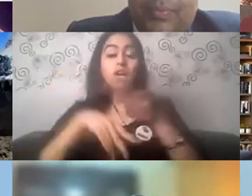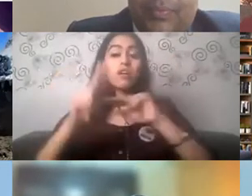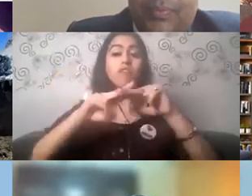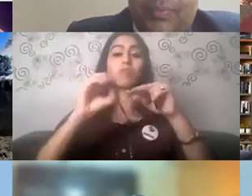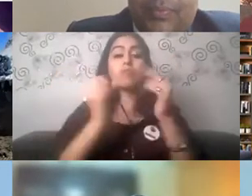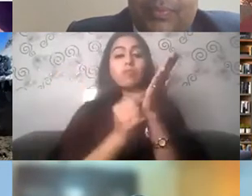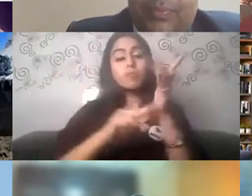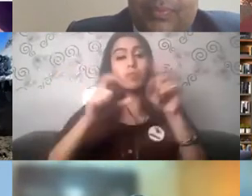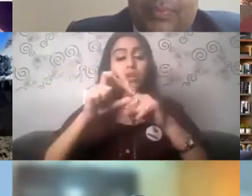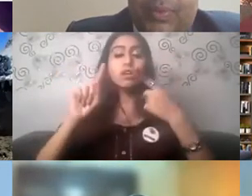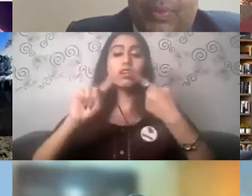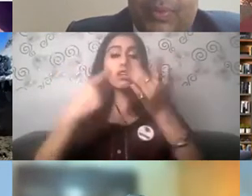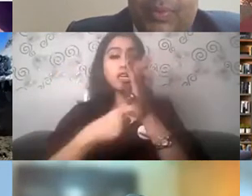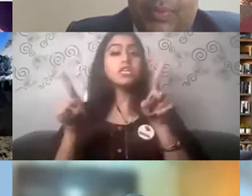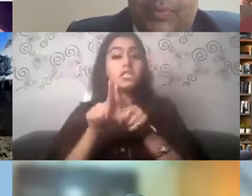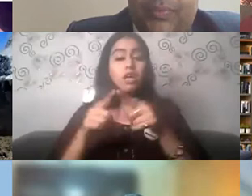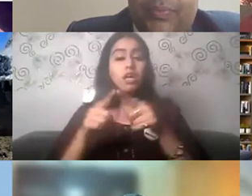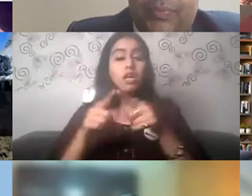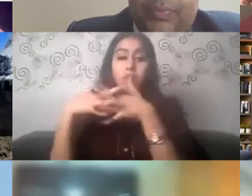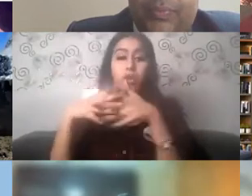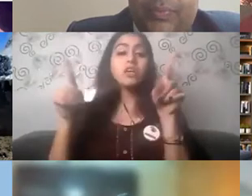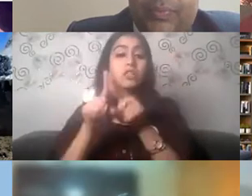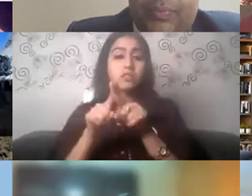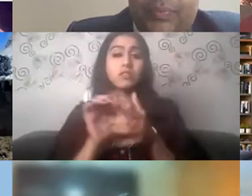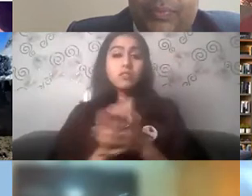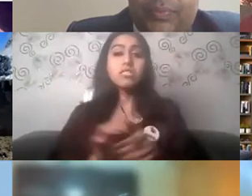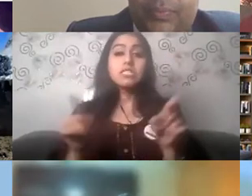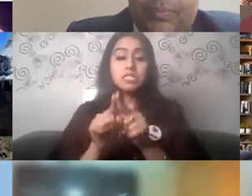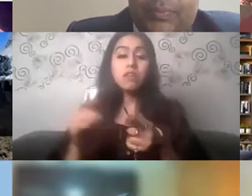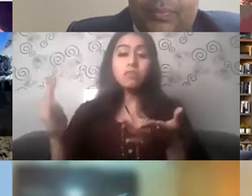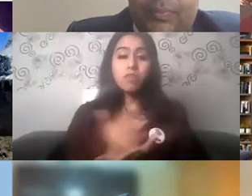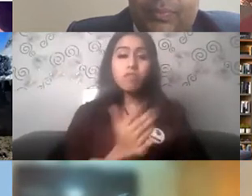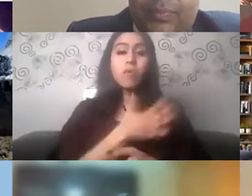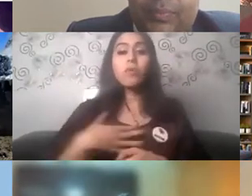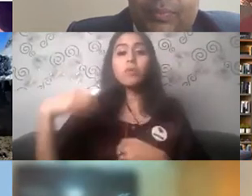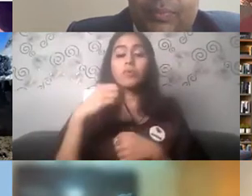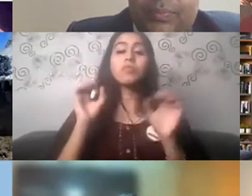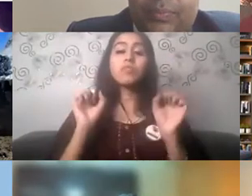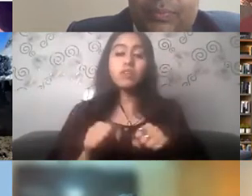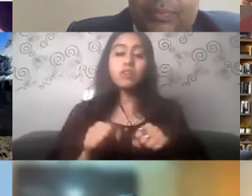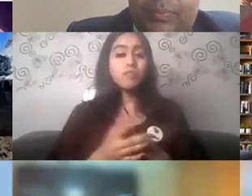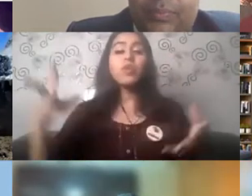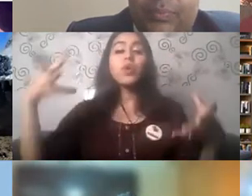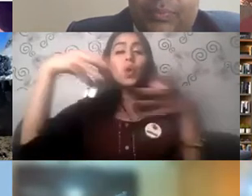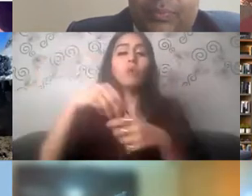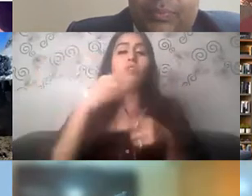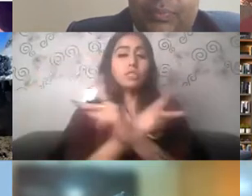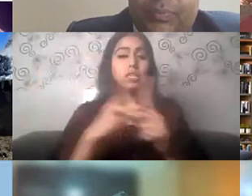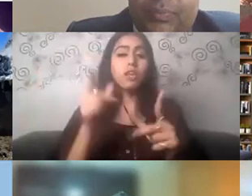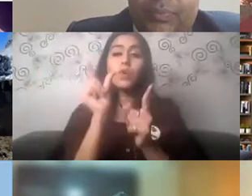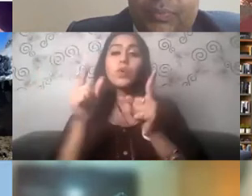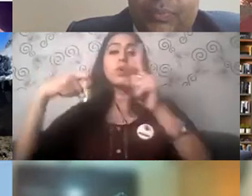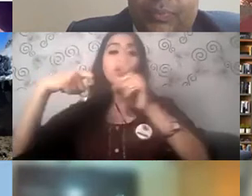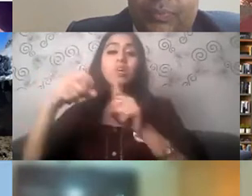Maritime UK, which is a maritime safety organization. And he's involved in a lot of community projects in the UK